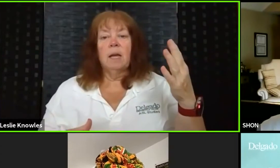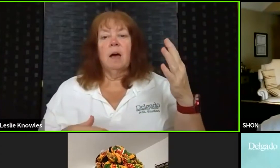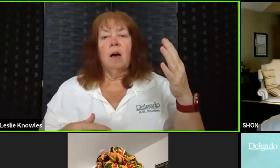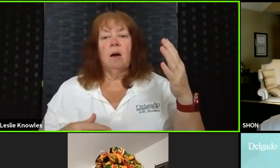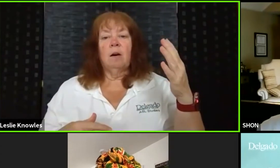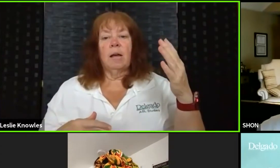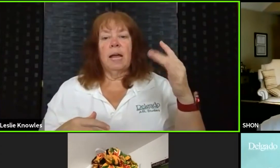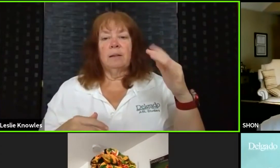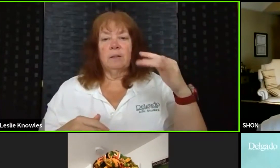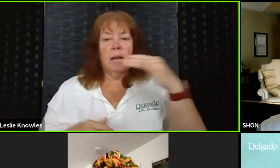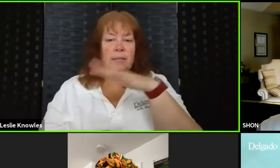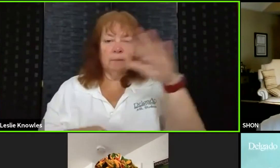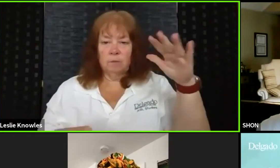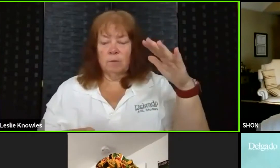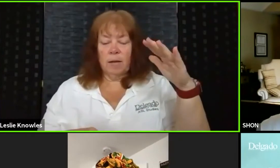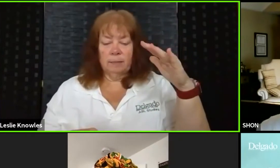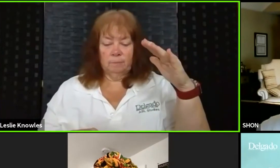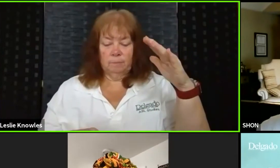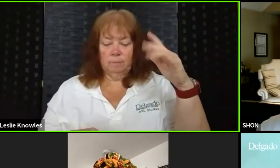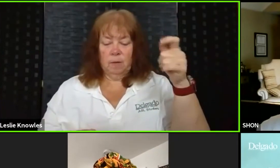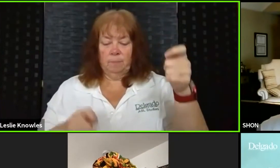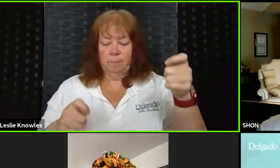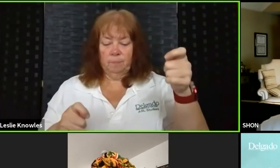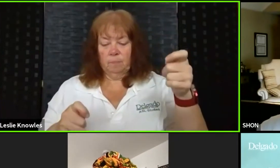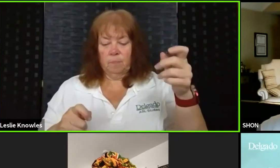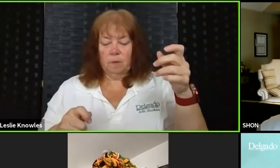plan and I